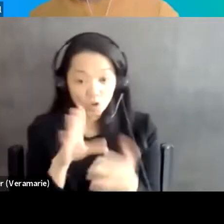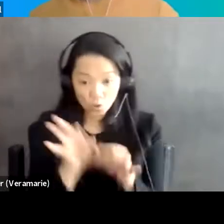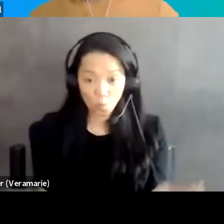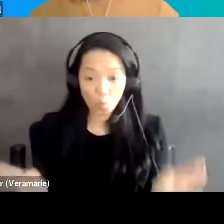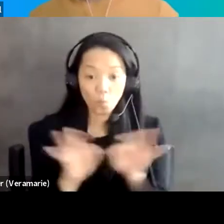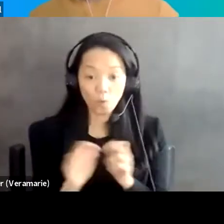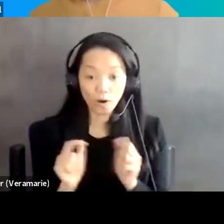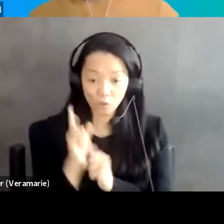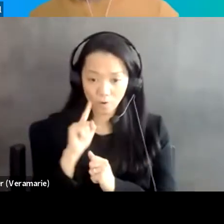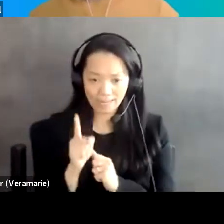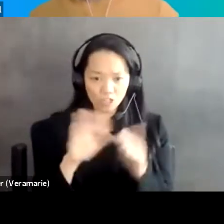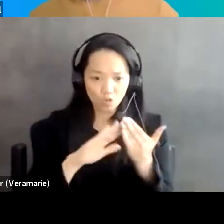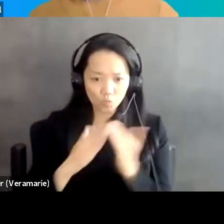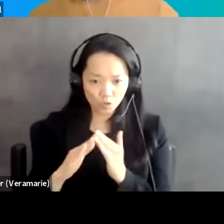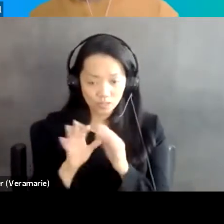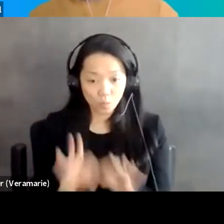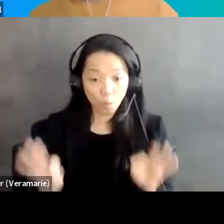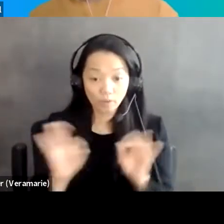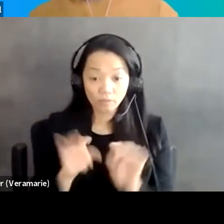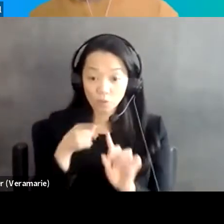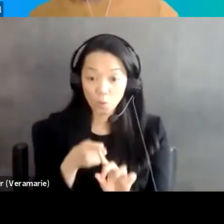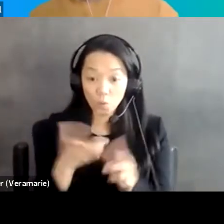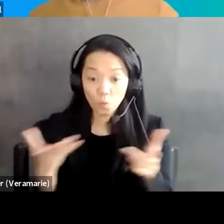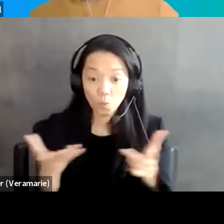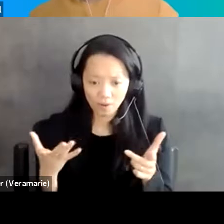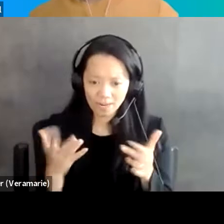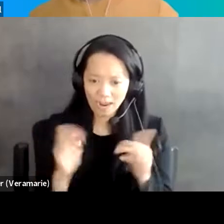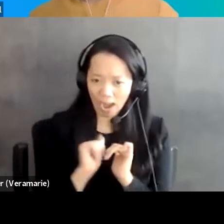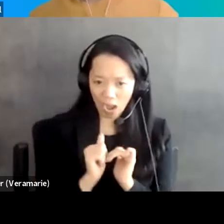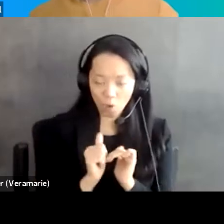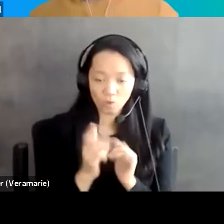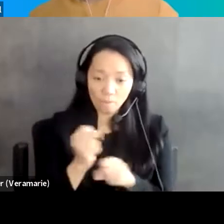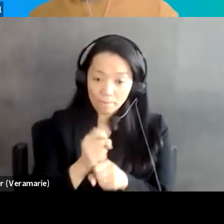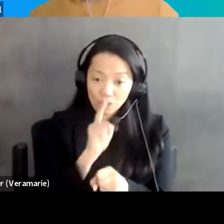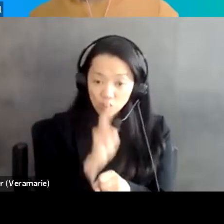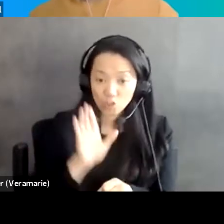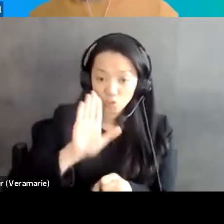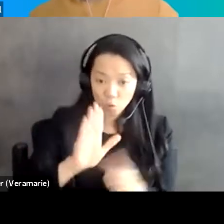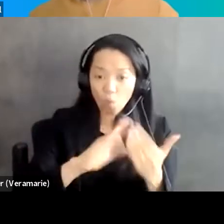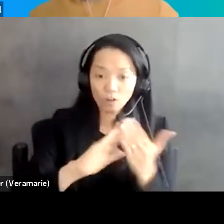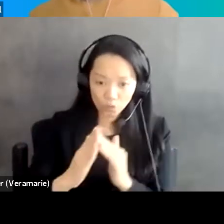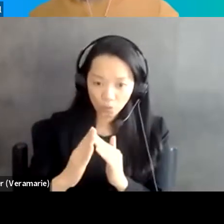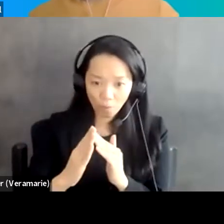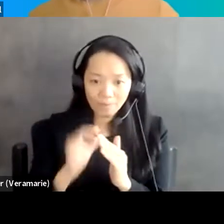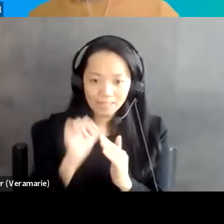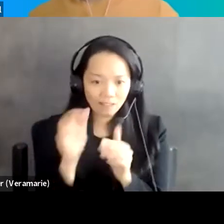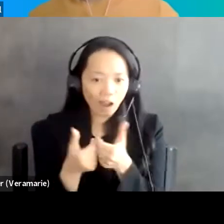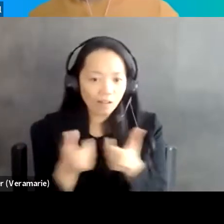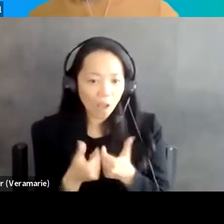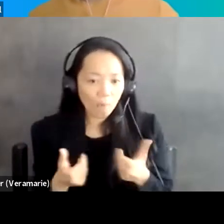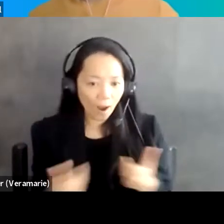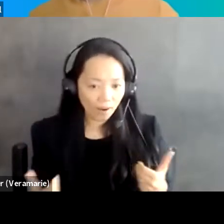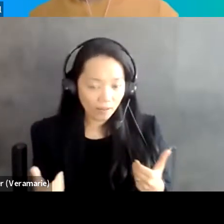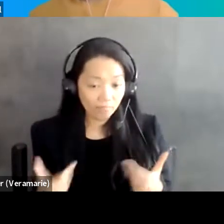thinking about drawing community, it's also a way for you to make sure that your community isn't broken up. Your